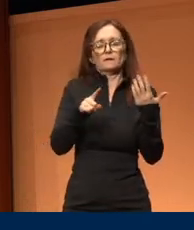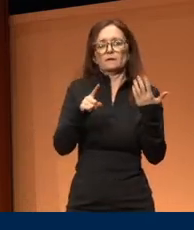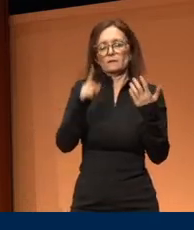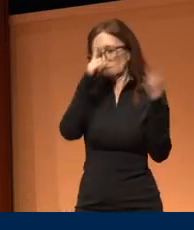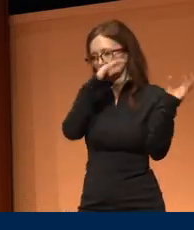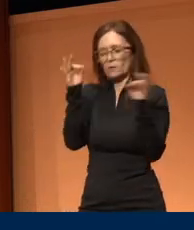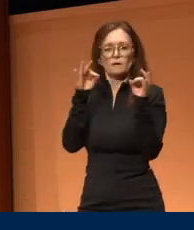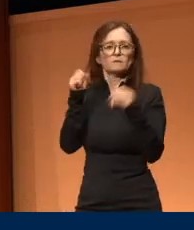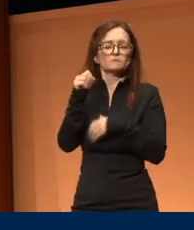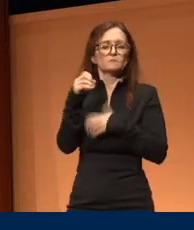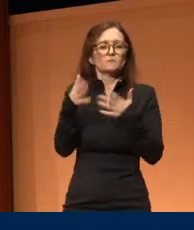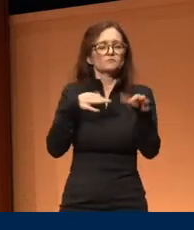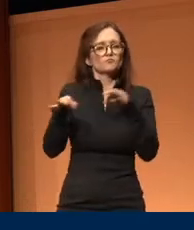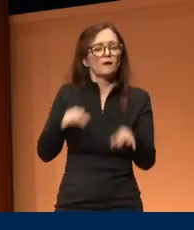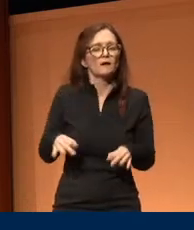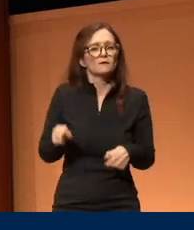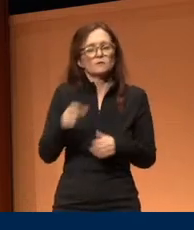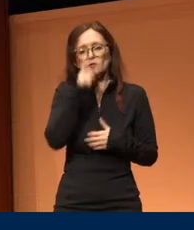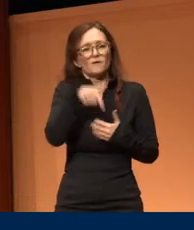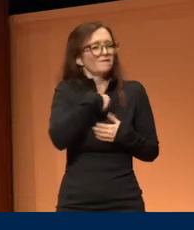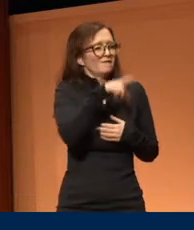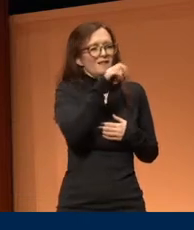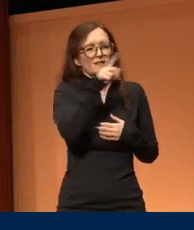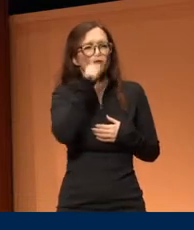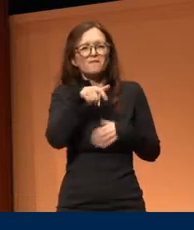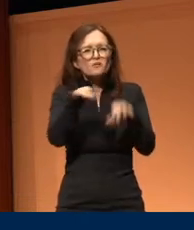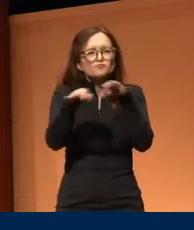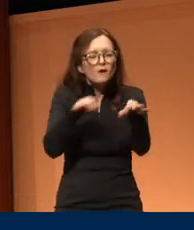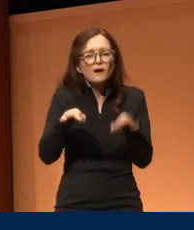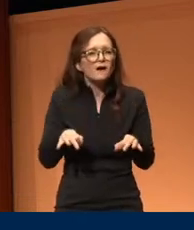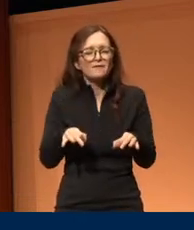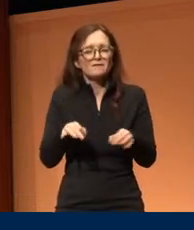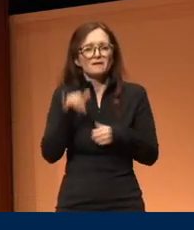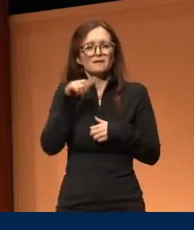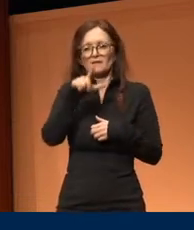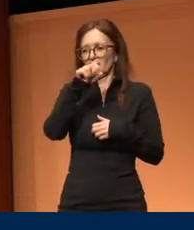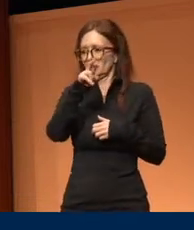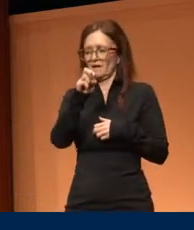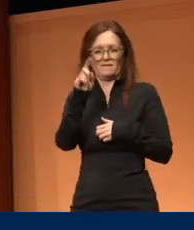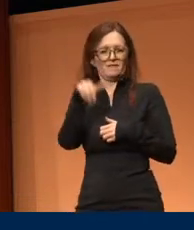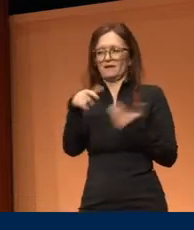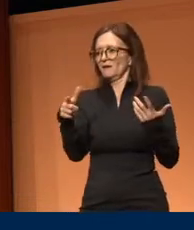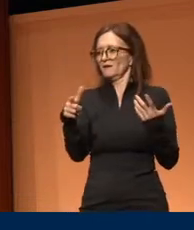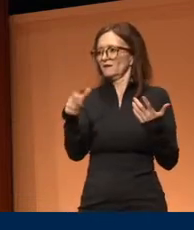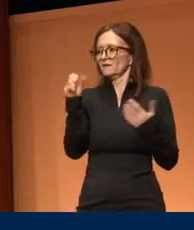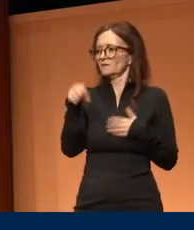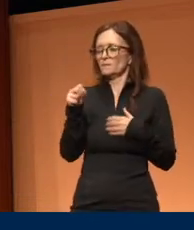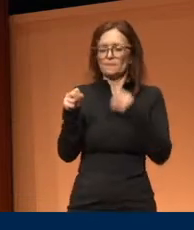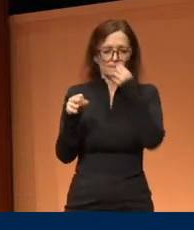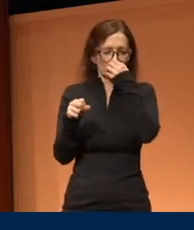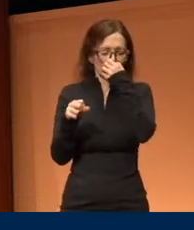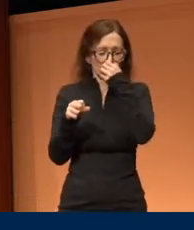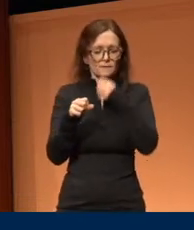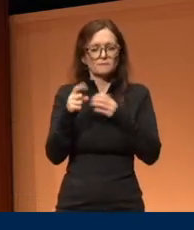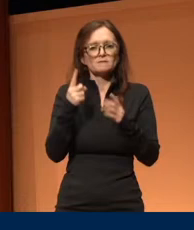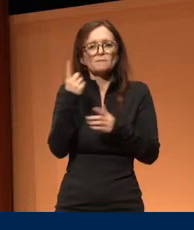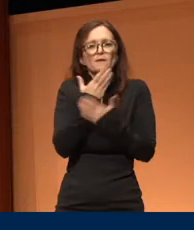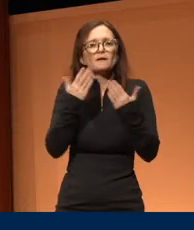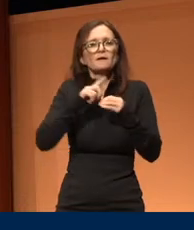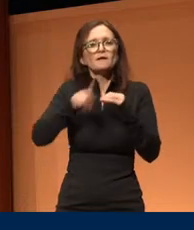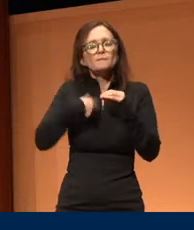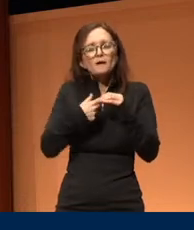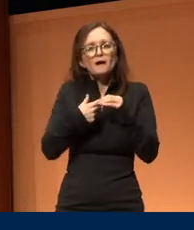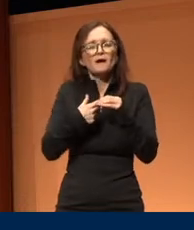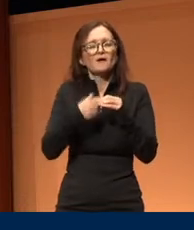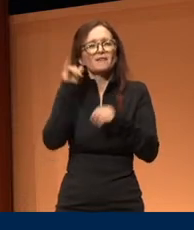it turns out. It's a habituation that takes a whole youth to inculcate, right? Whereas there's something about the viscerality